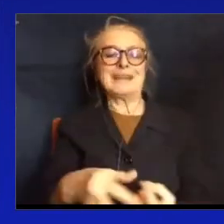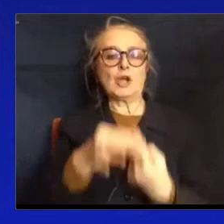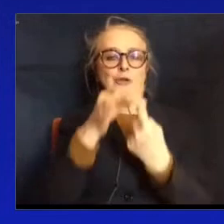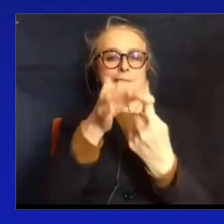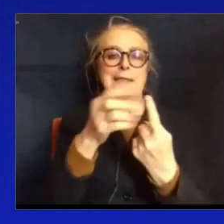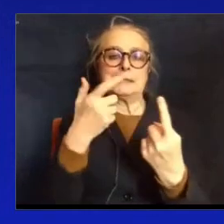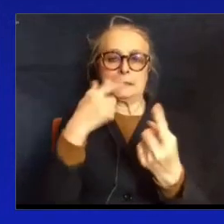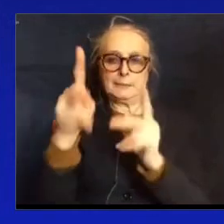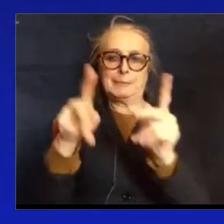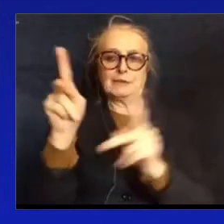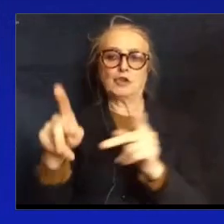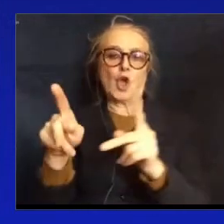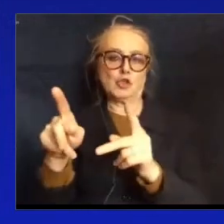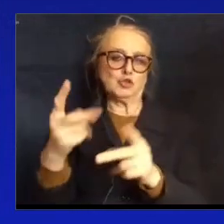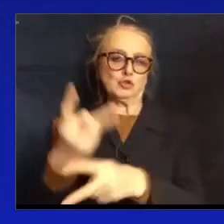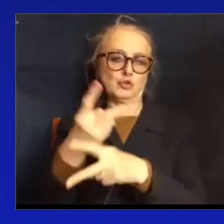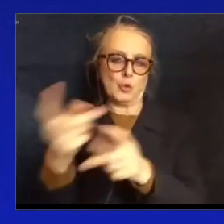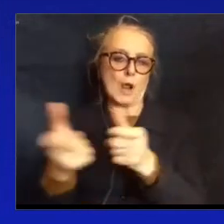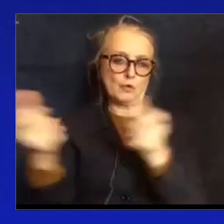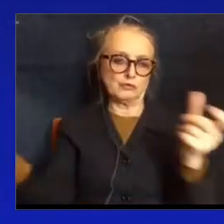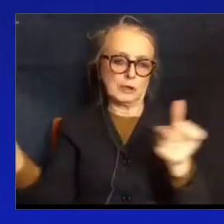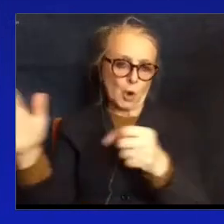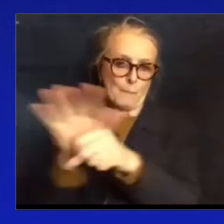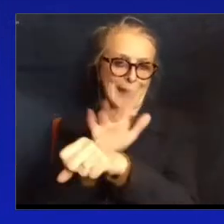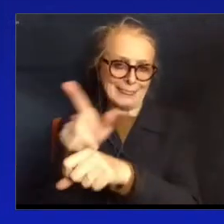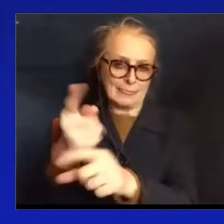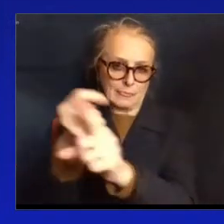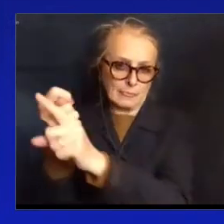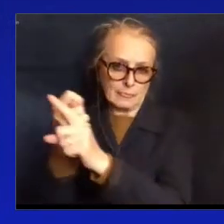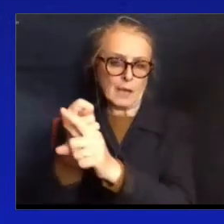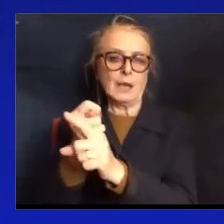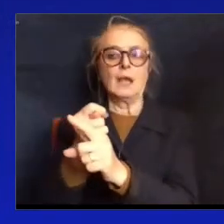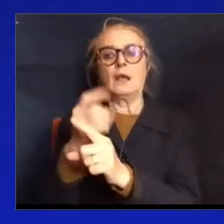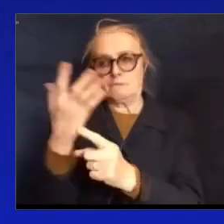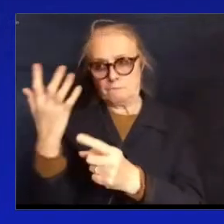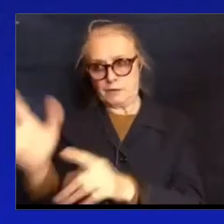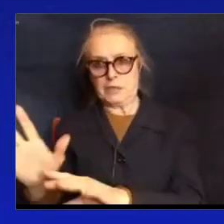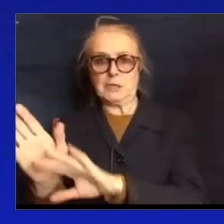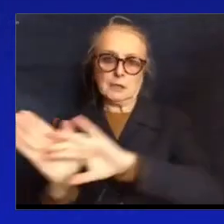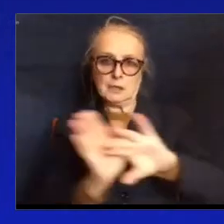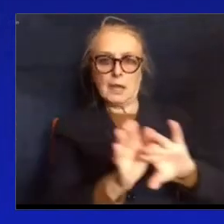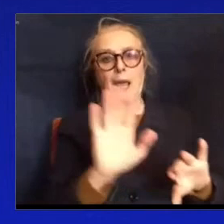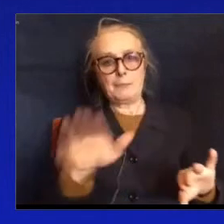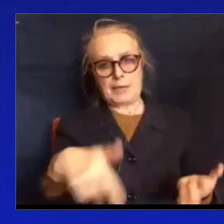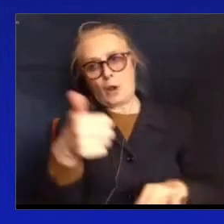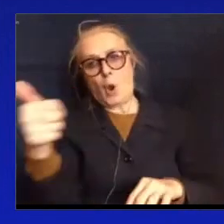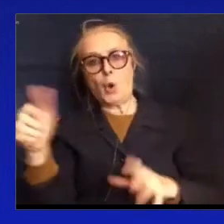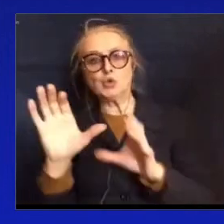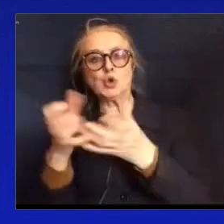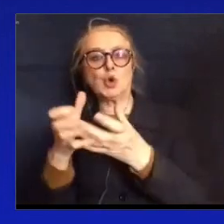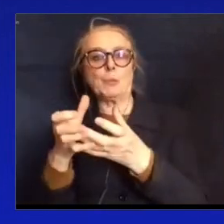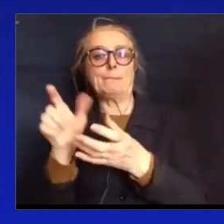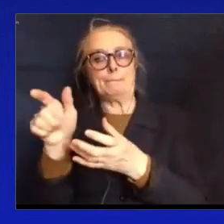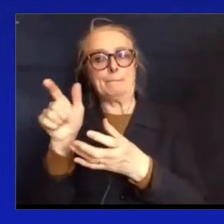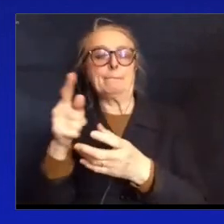and that will allow us to finish long-term care facilities and then start with retirement homes.